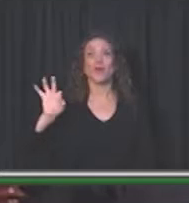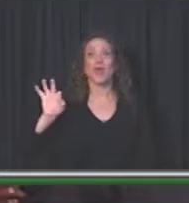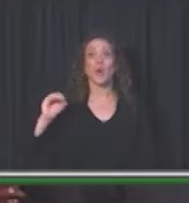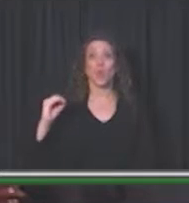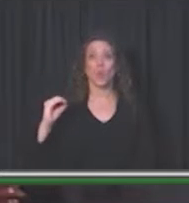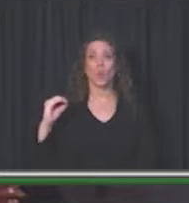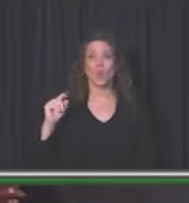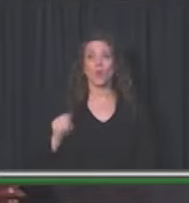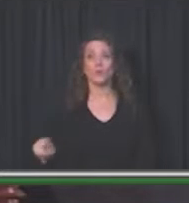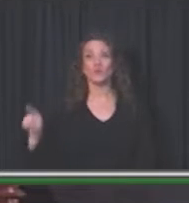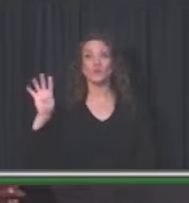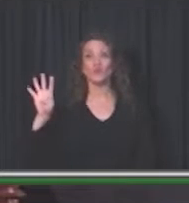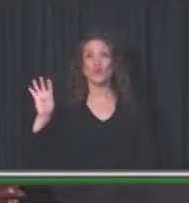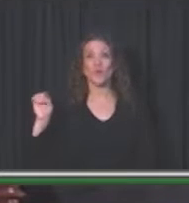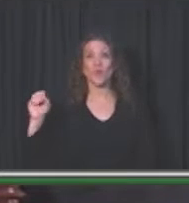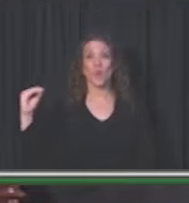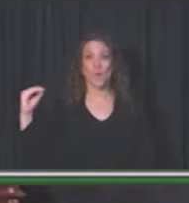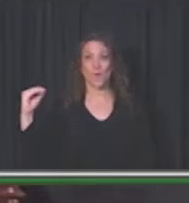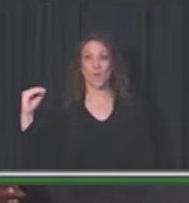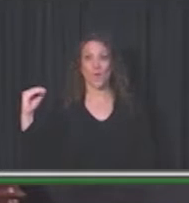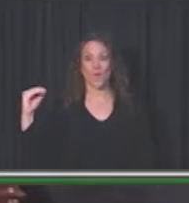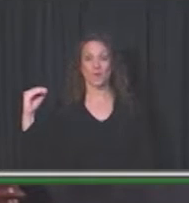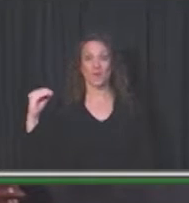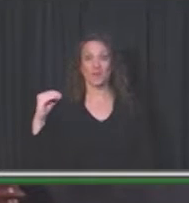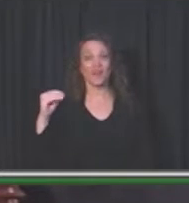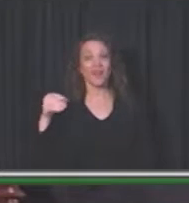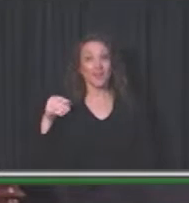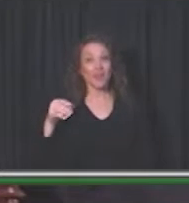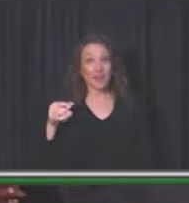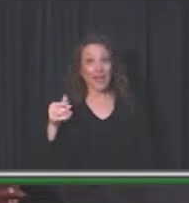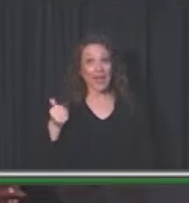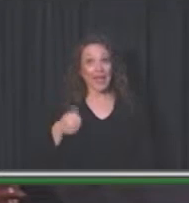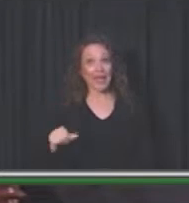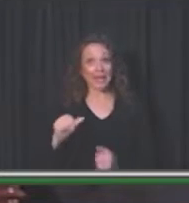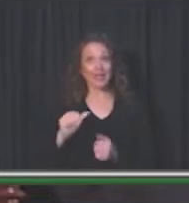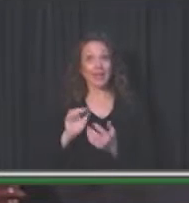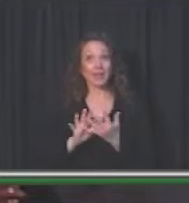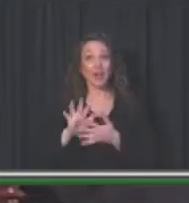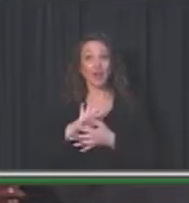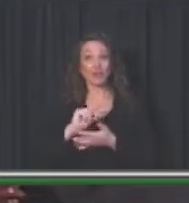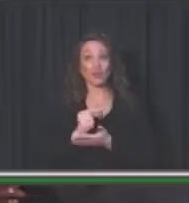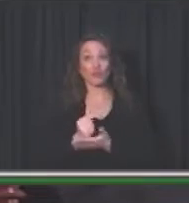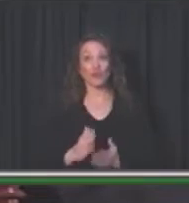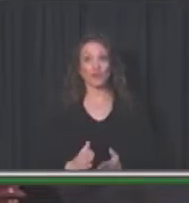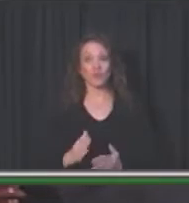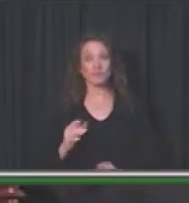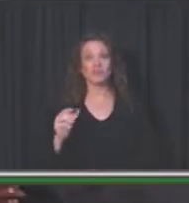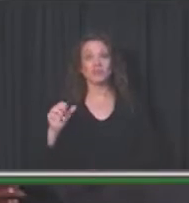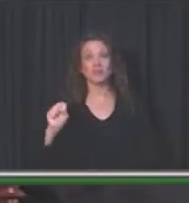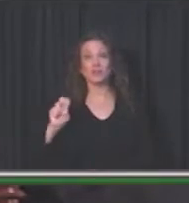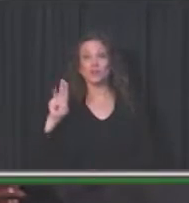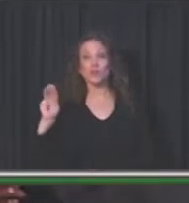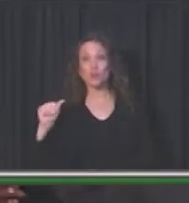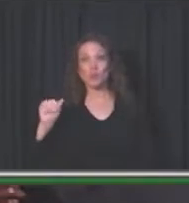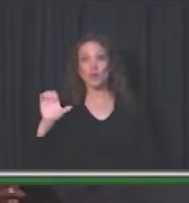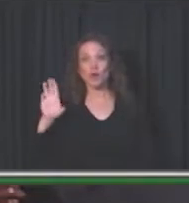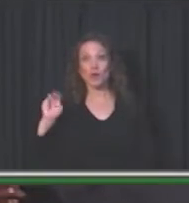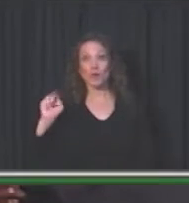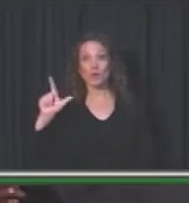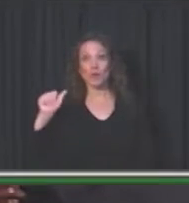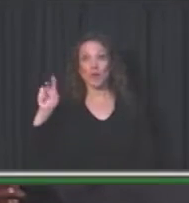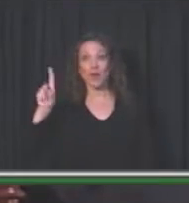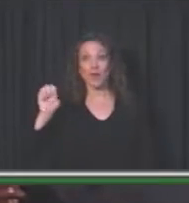3.90 and 4.0. With an undergraduate graduating with summa cum laude, please stand.